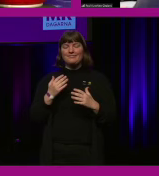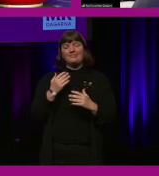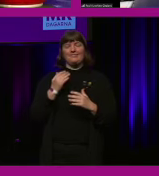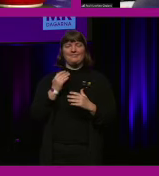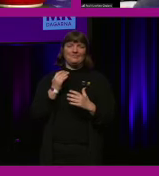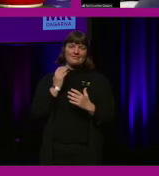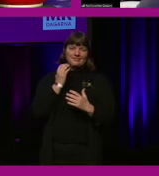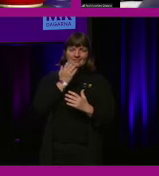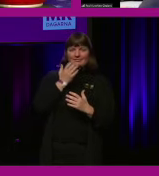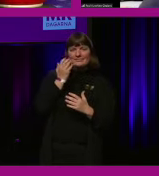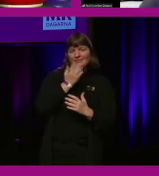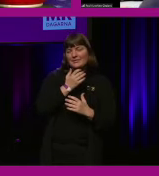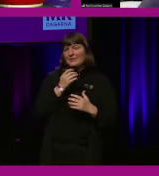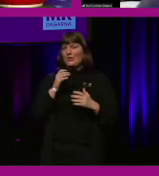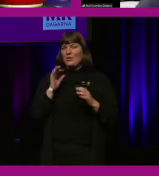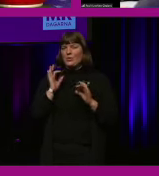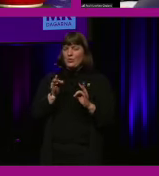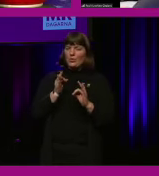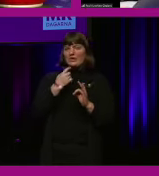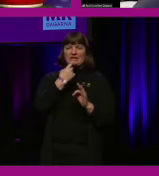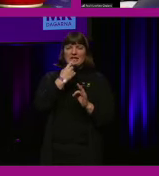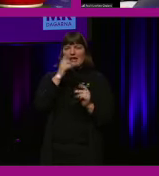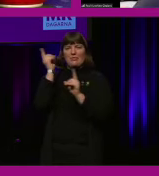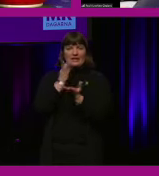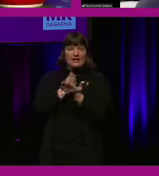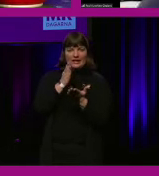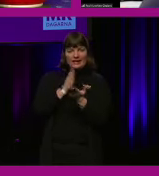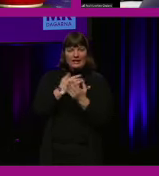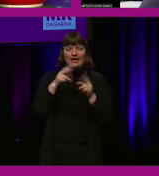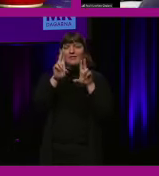the insinuation that human rights are sort of natural.